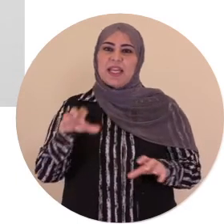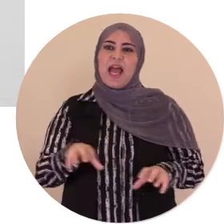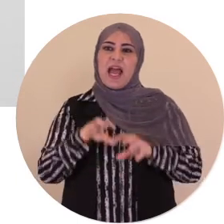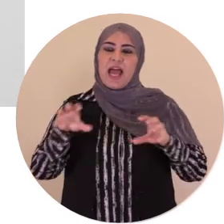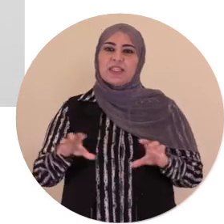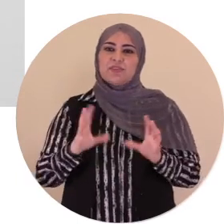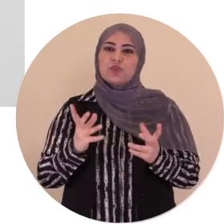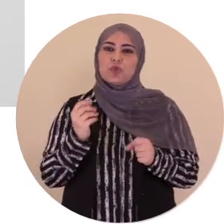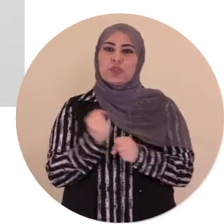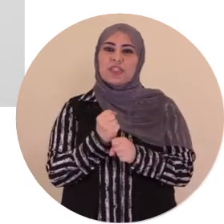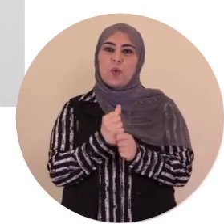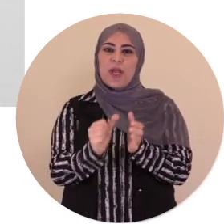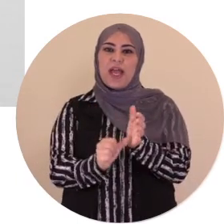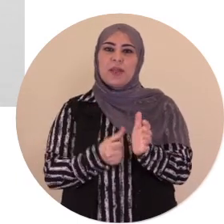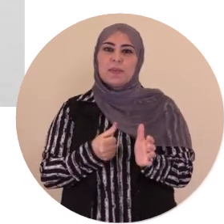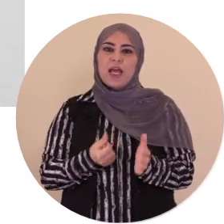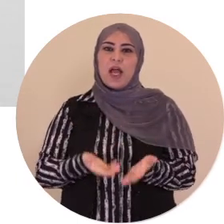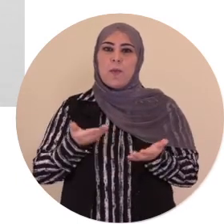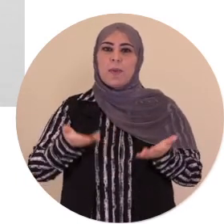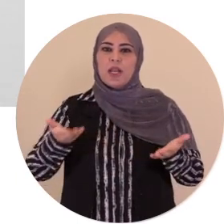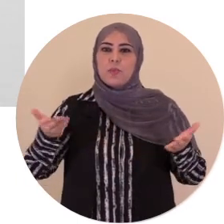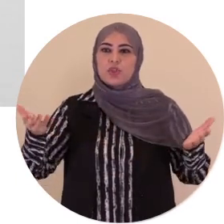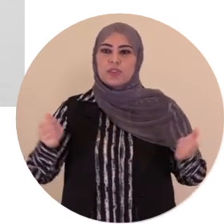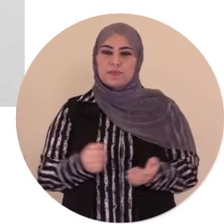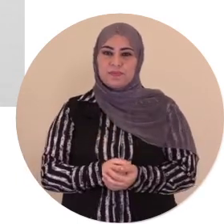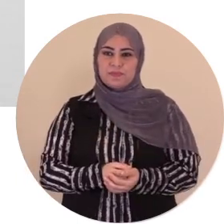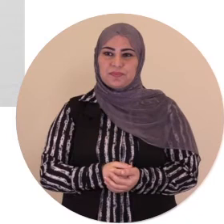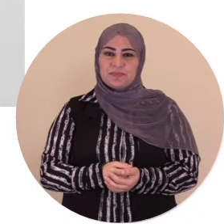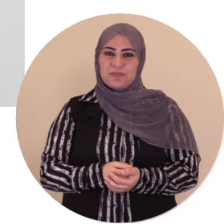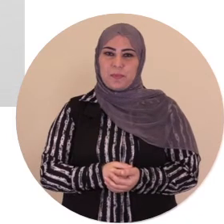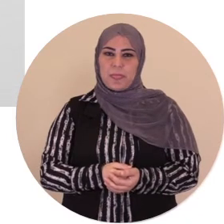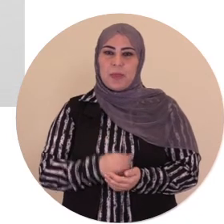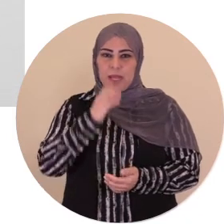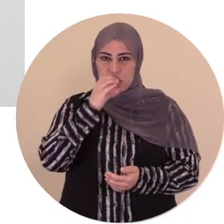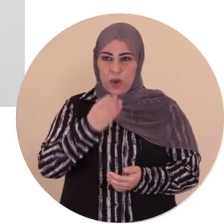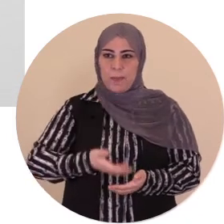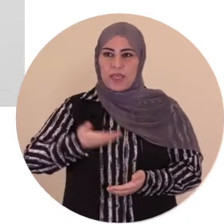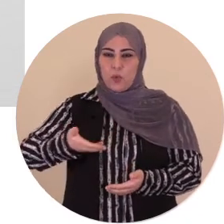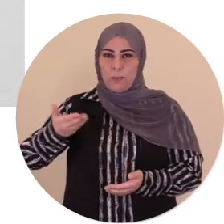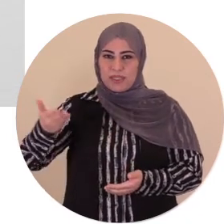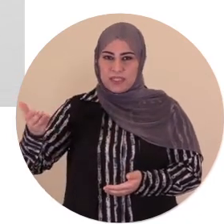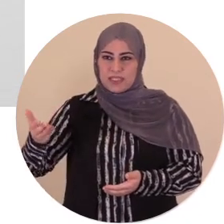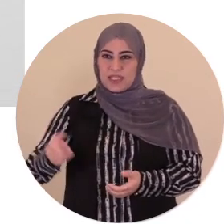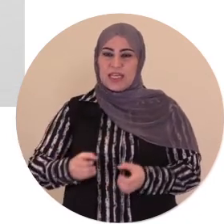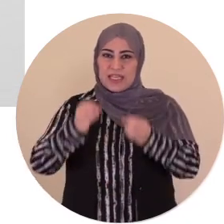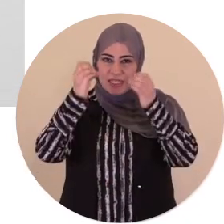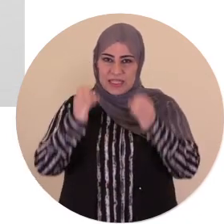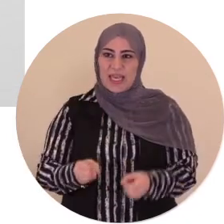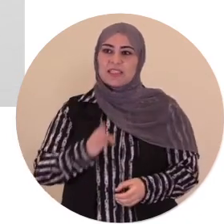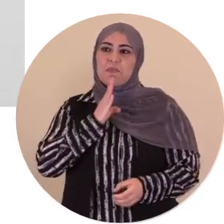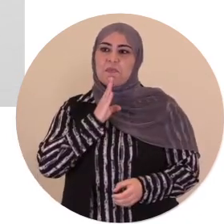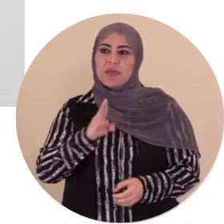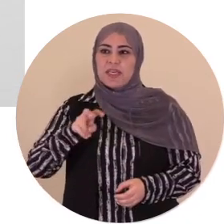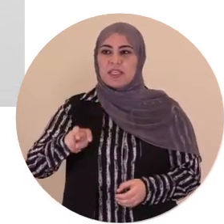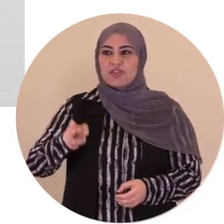rearrange the equation. So it will be, equipment can be transported into space by what?